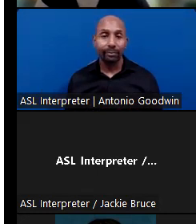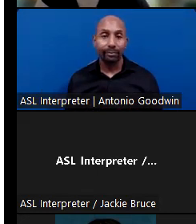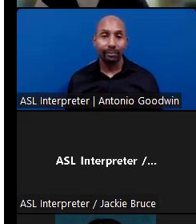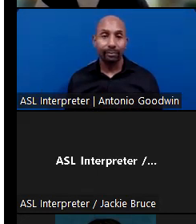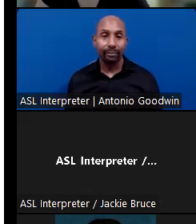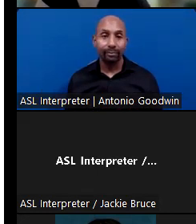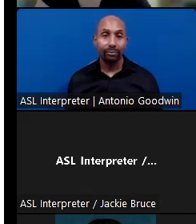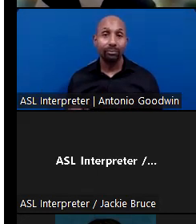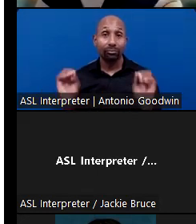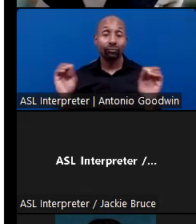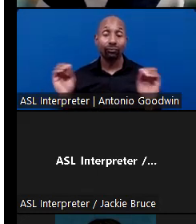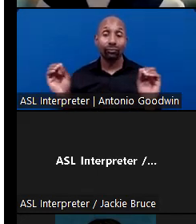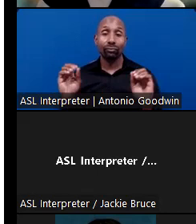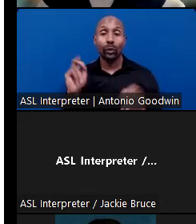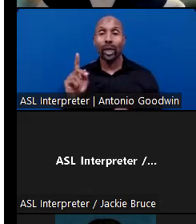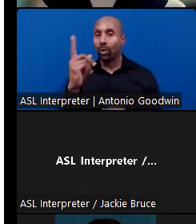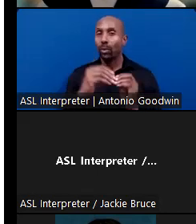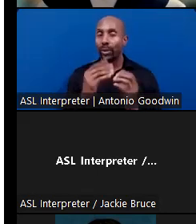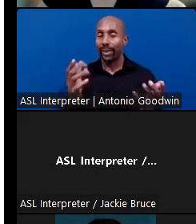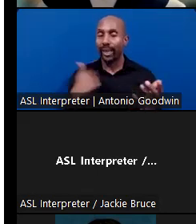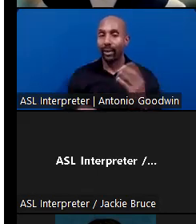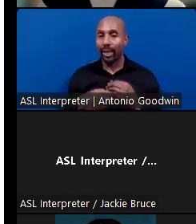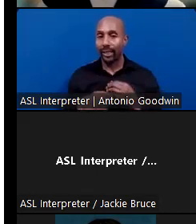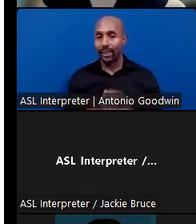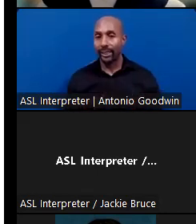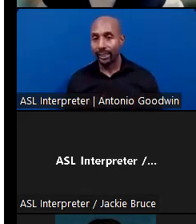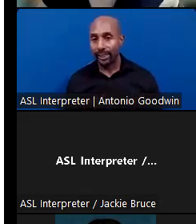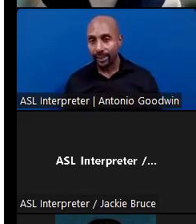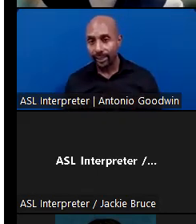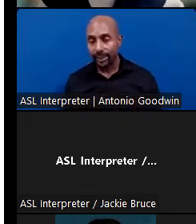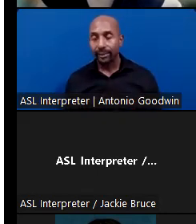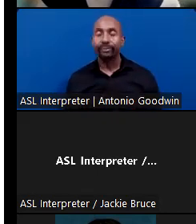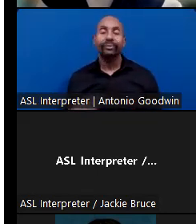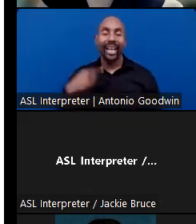Okay, the one thing I will say is I know everybody's sick of it.